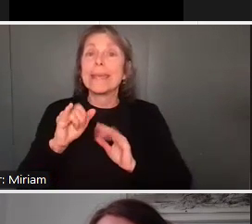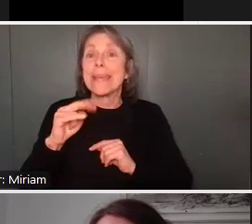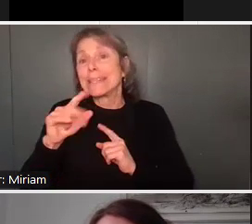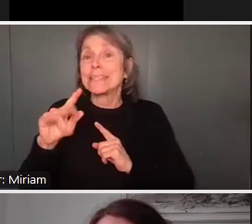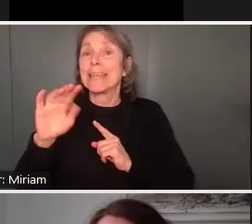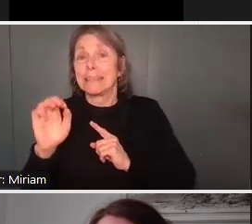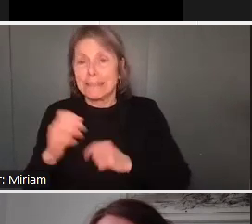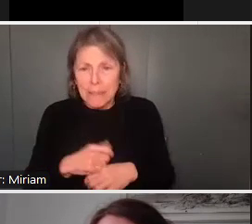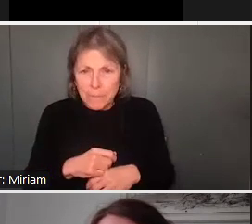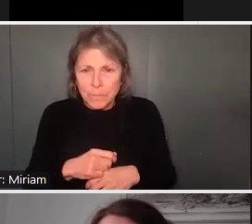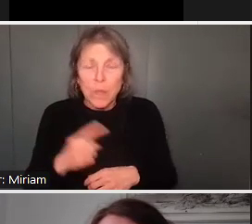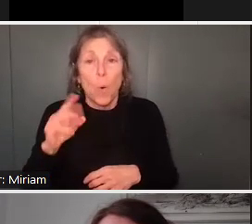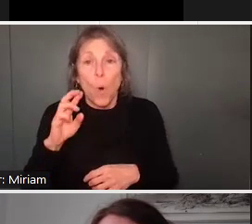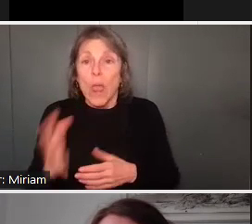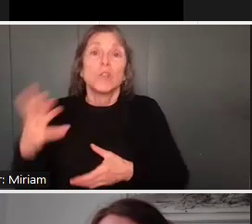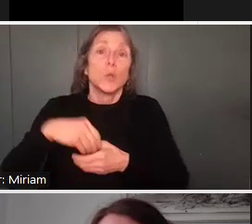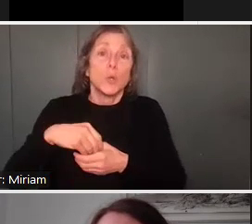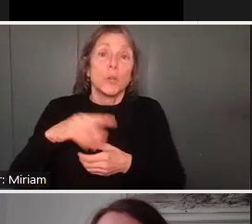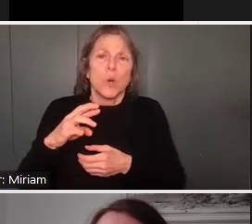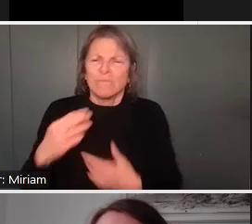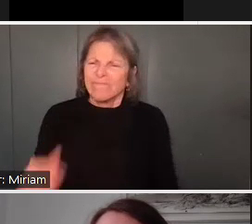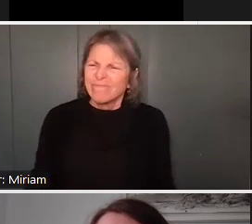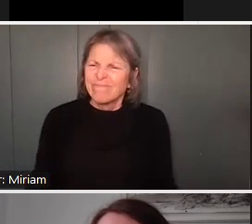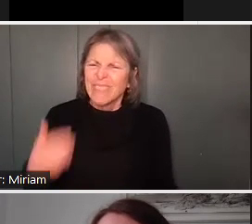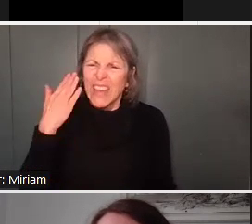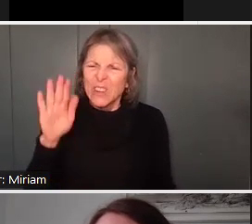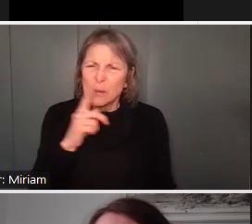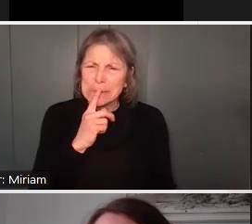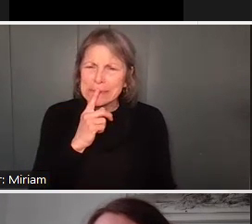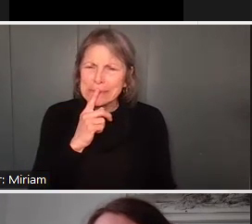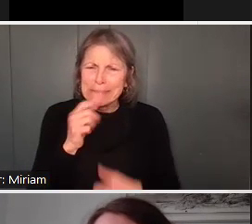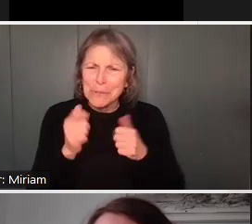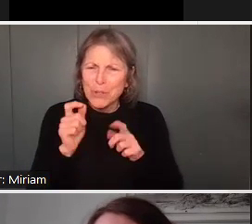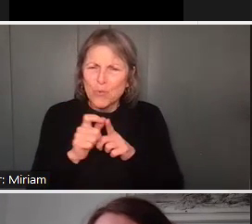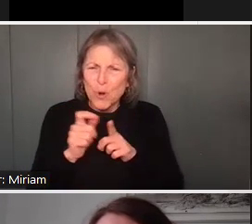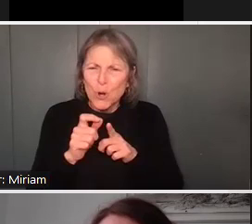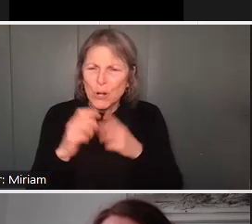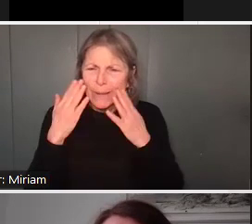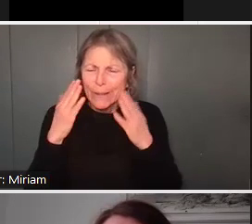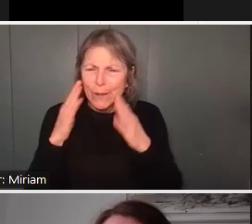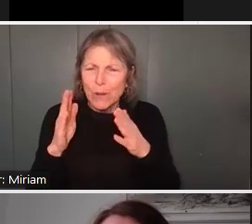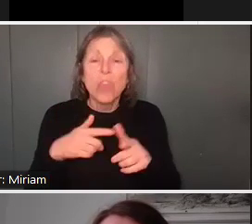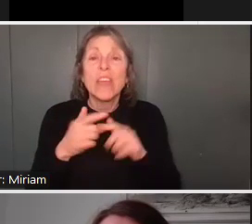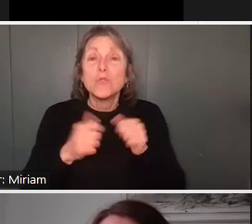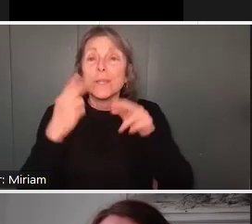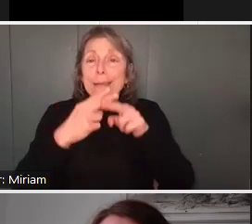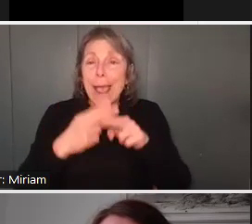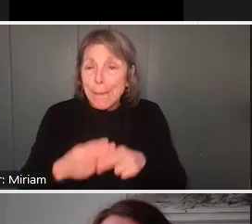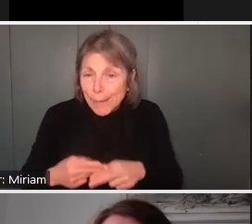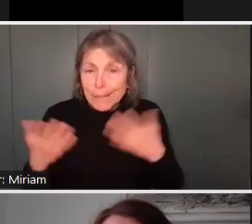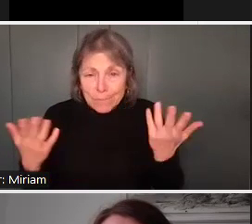or including, or well, I don't know. What I don't know what word I would say, yeah. but then you could name I a get few that.